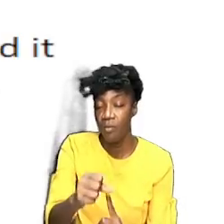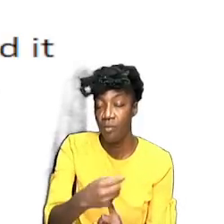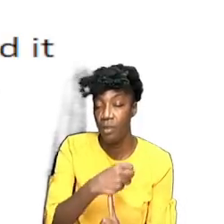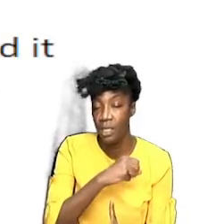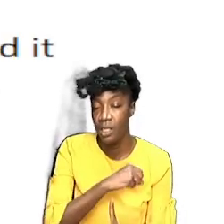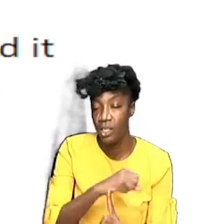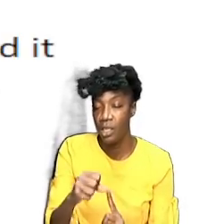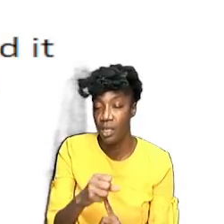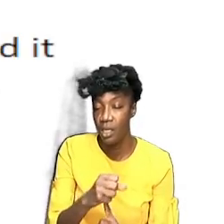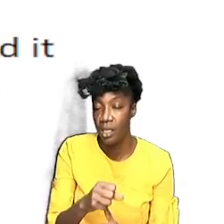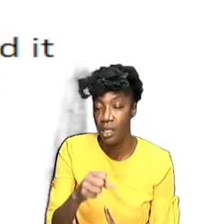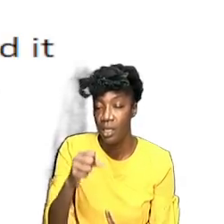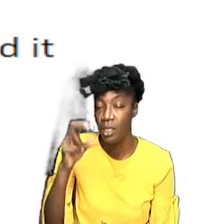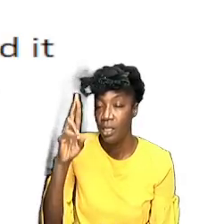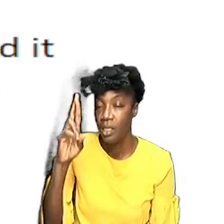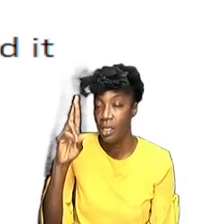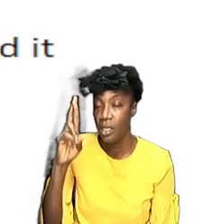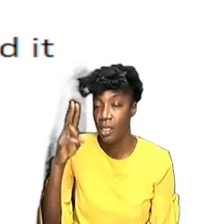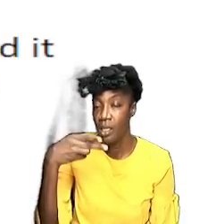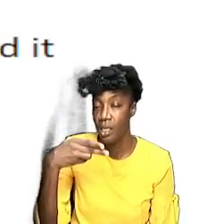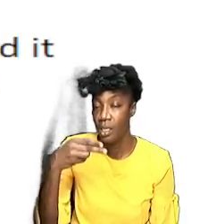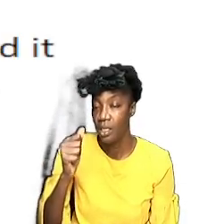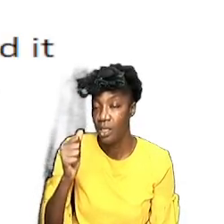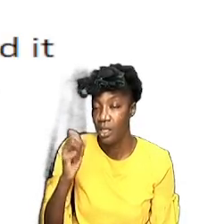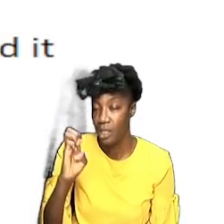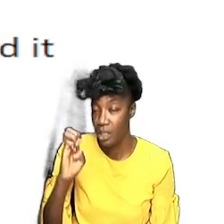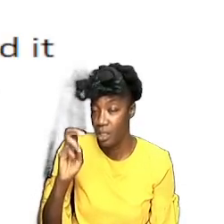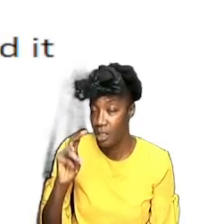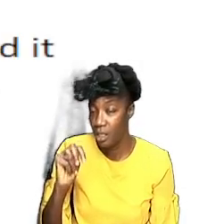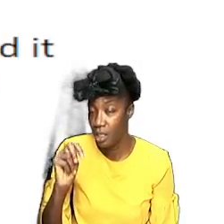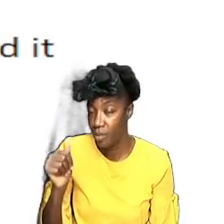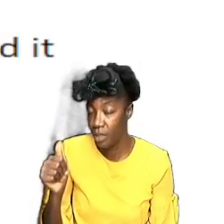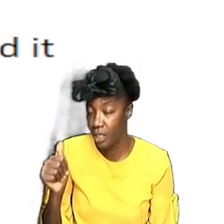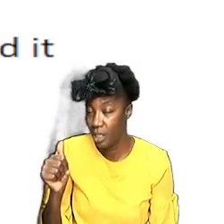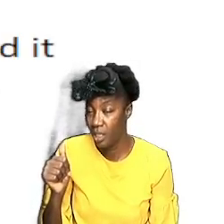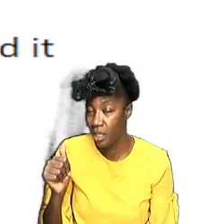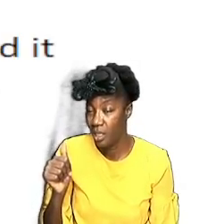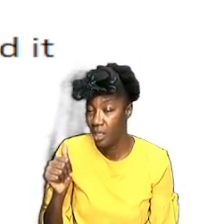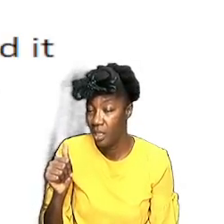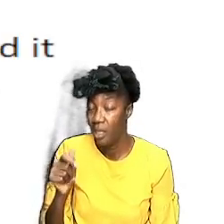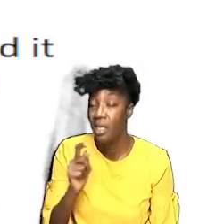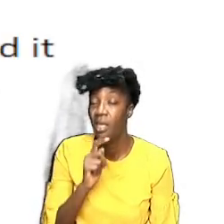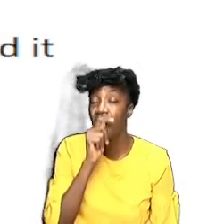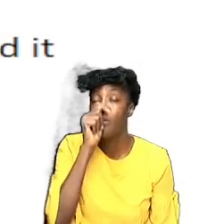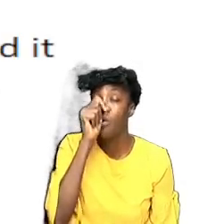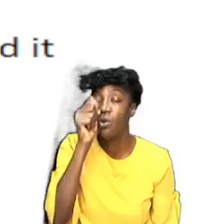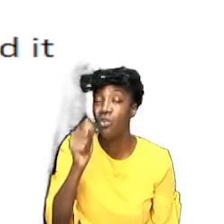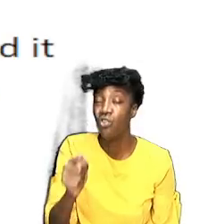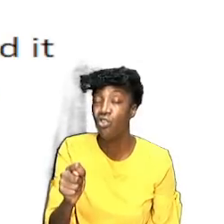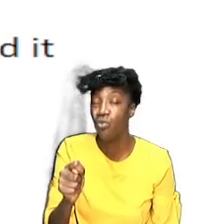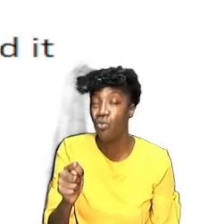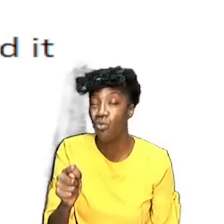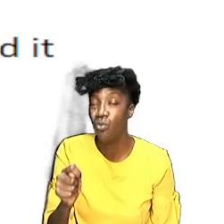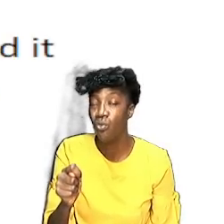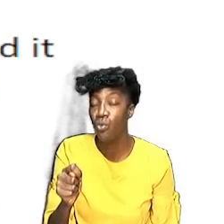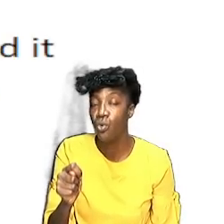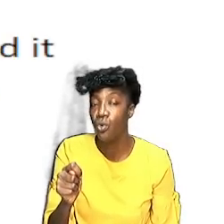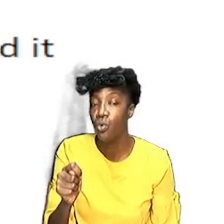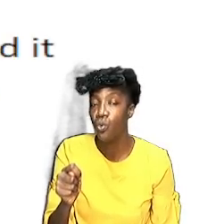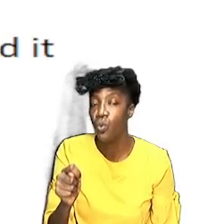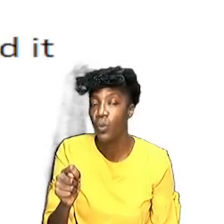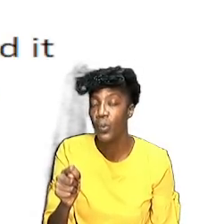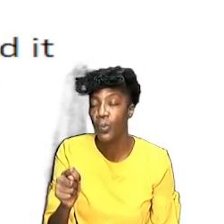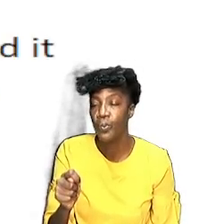is rhema. And it speaks to a specific truth that the Spirit that is applied, that the Spirit